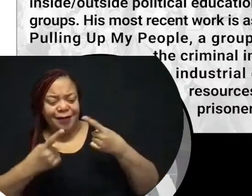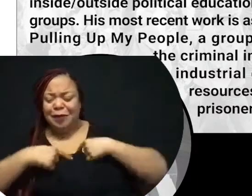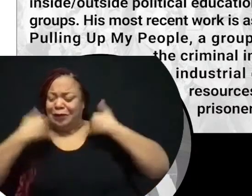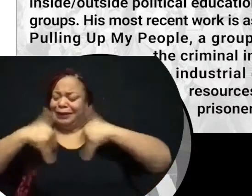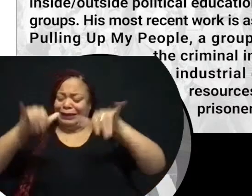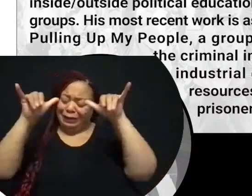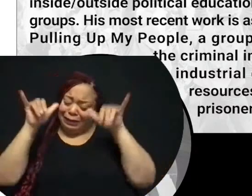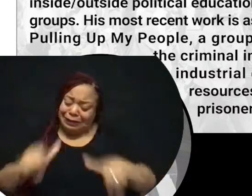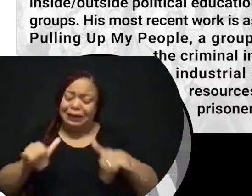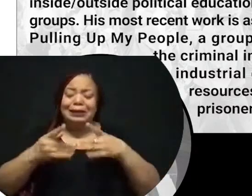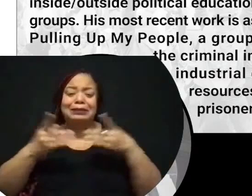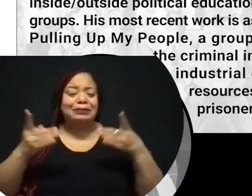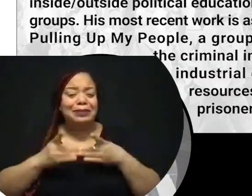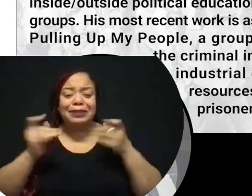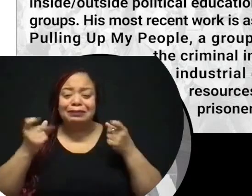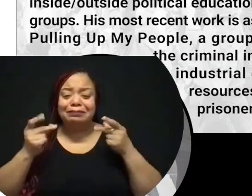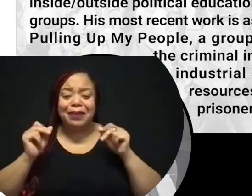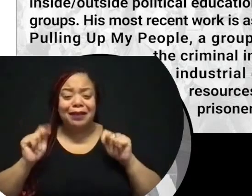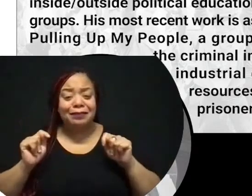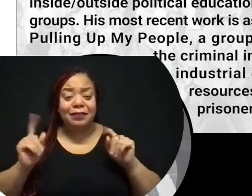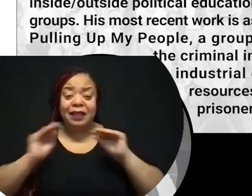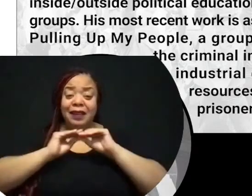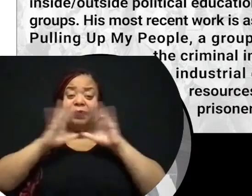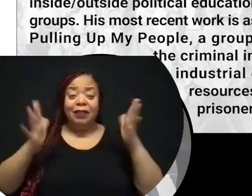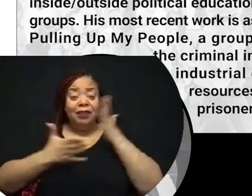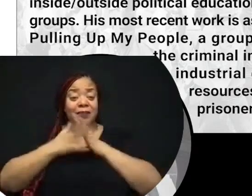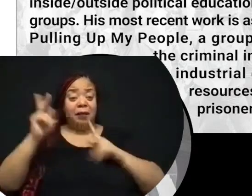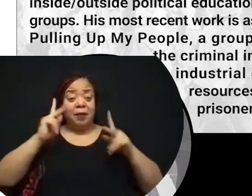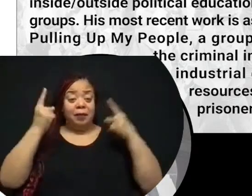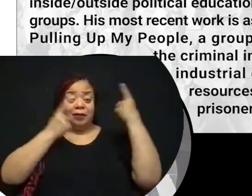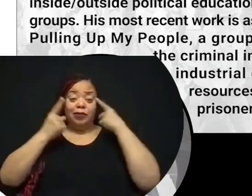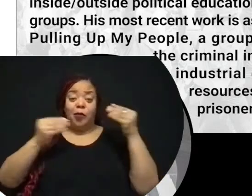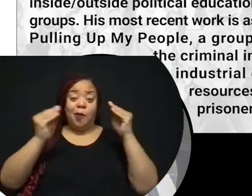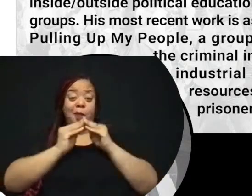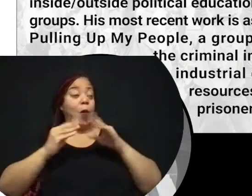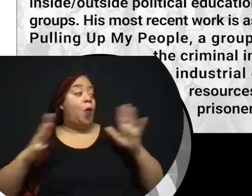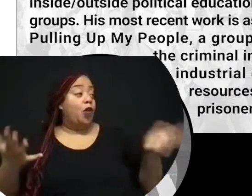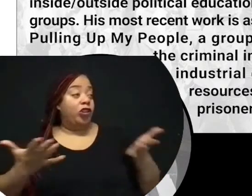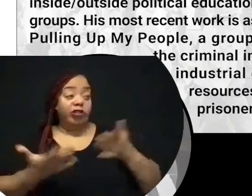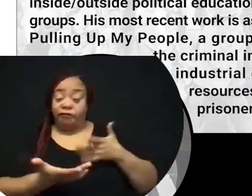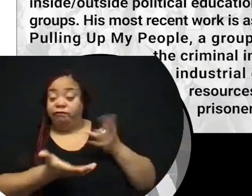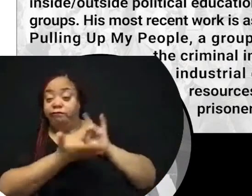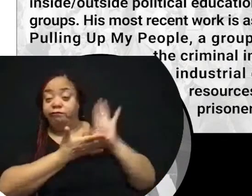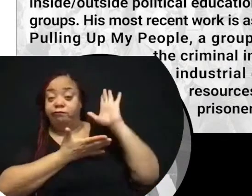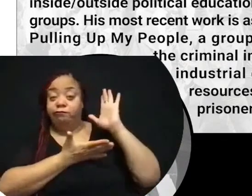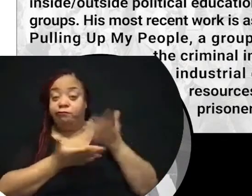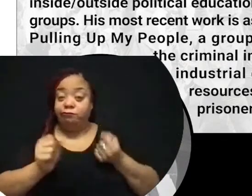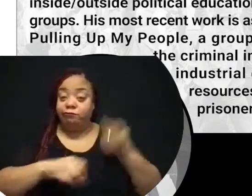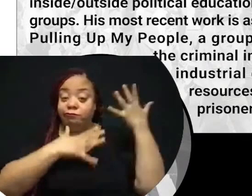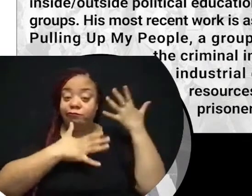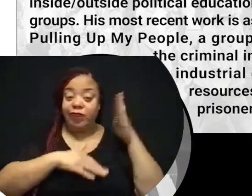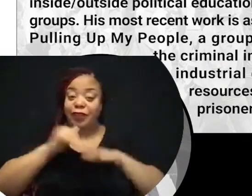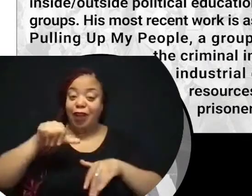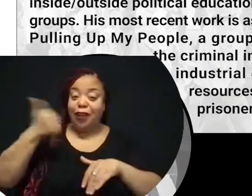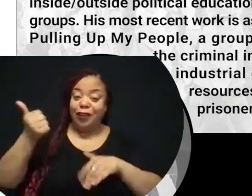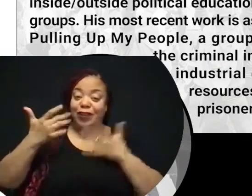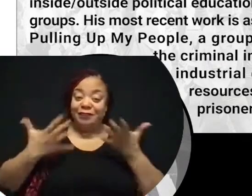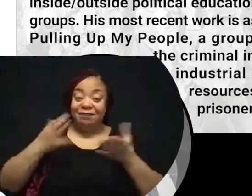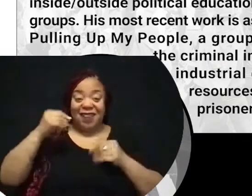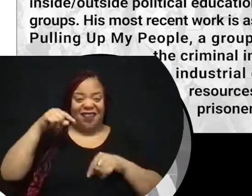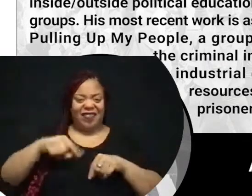oppressed. It's just to recognize that there is a hierarchy. And those lowest on that hierarchy have a higher level of